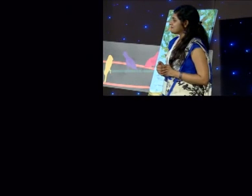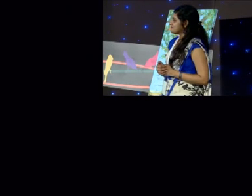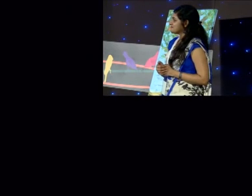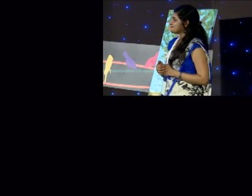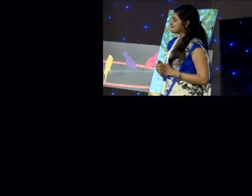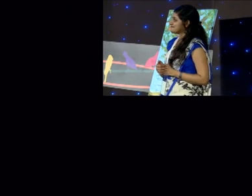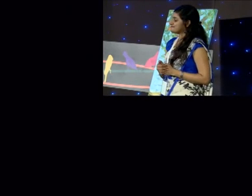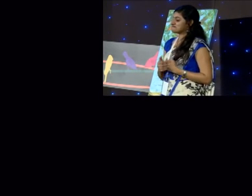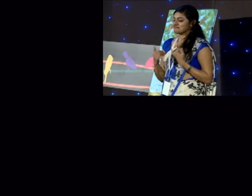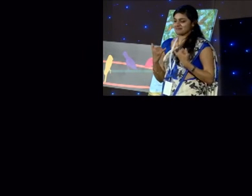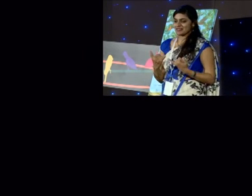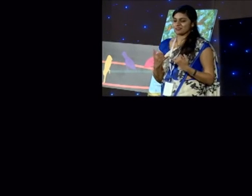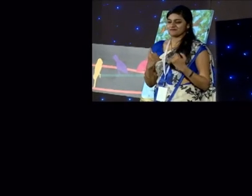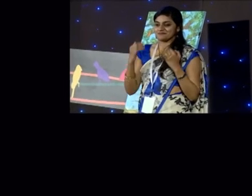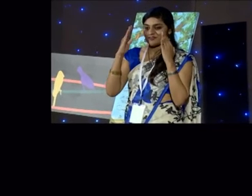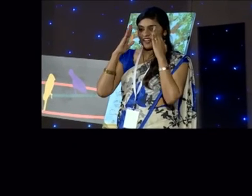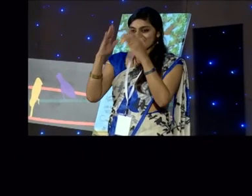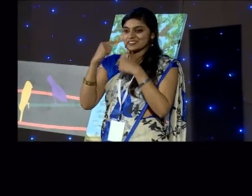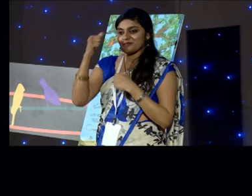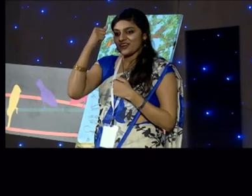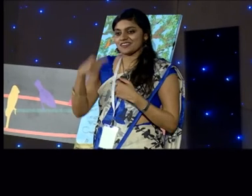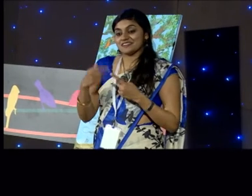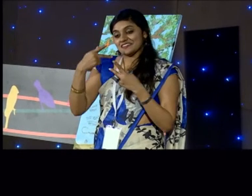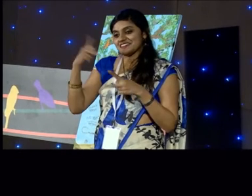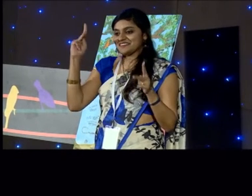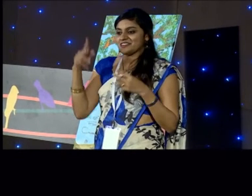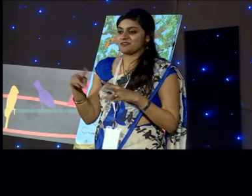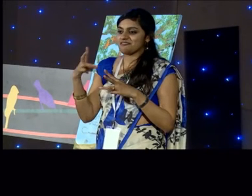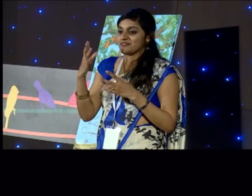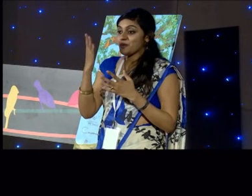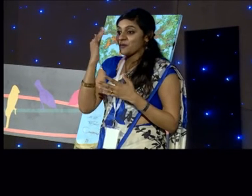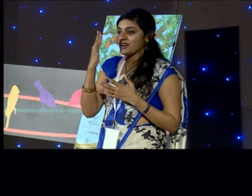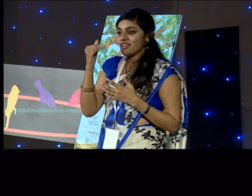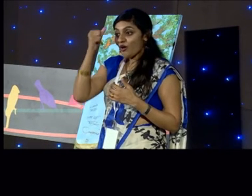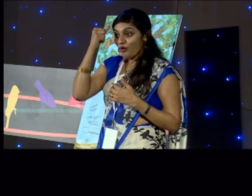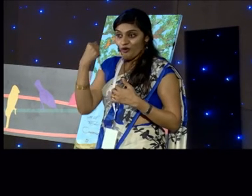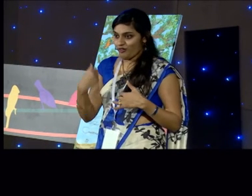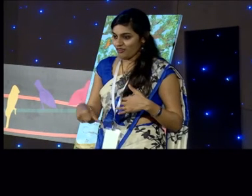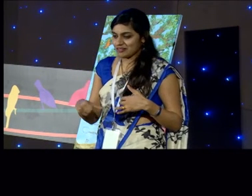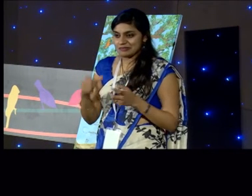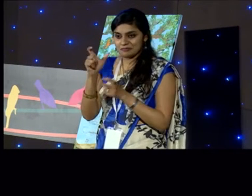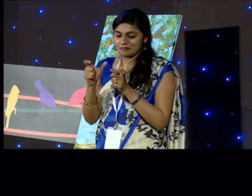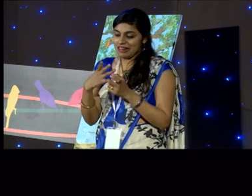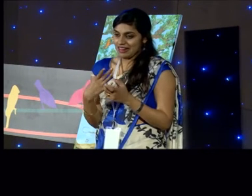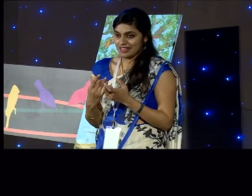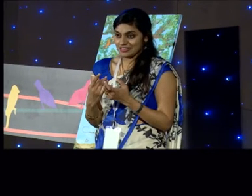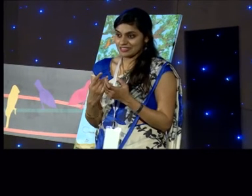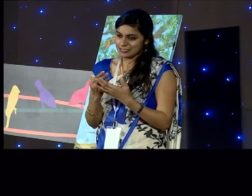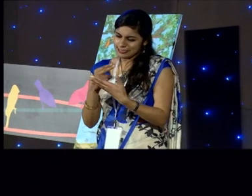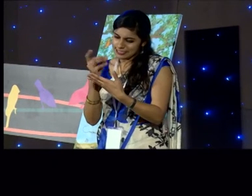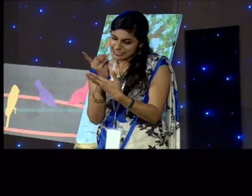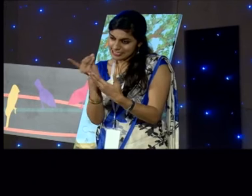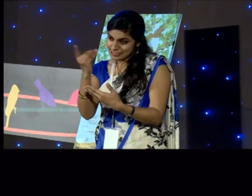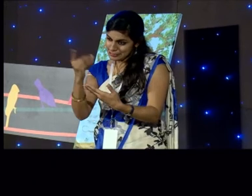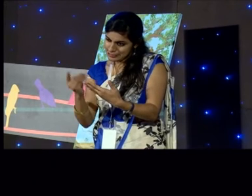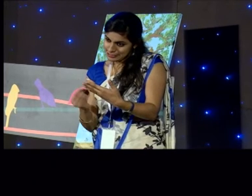way to think about autism, because people with autism love patterns and love systems. In fact, there's